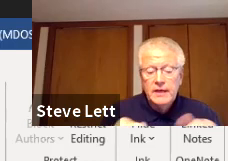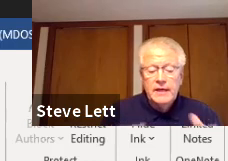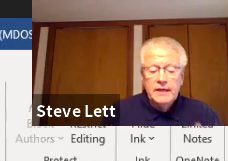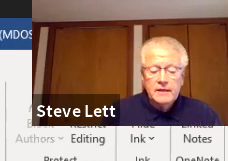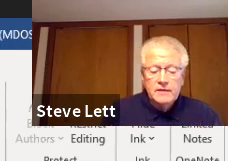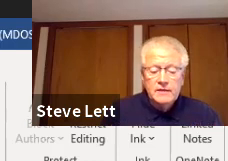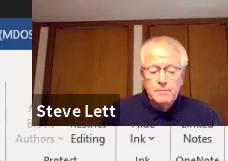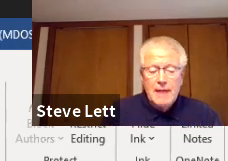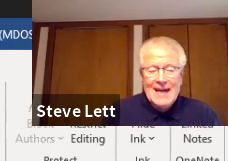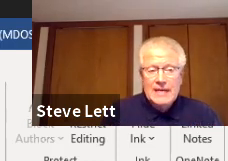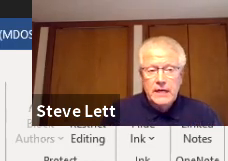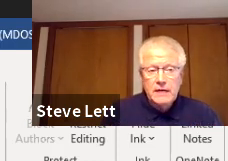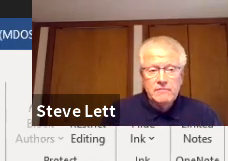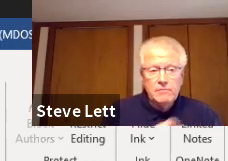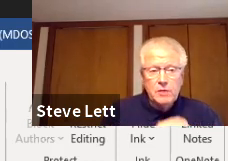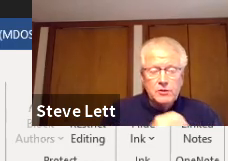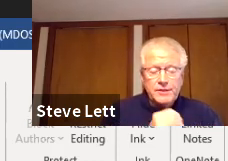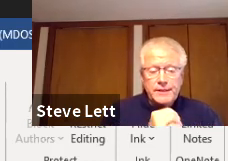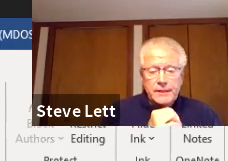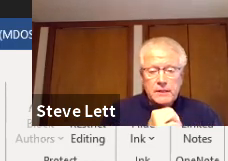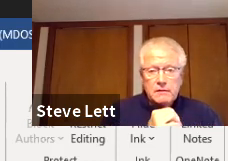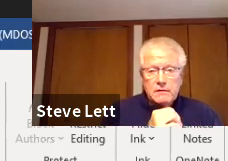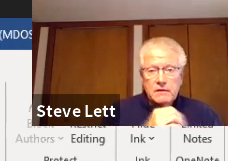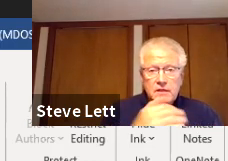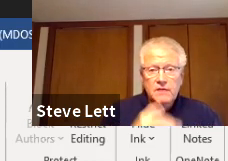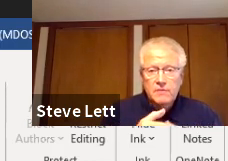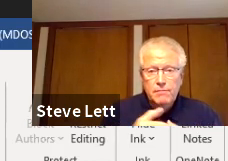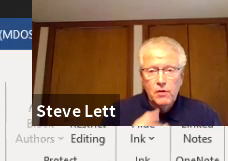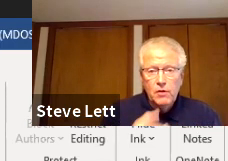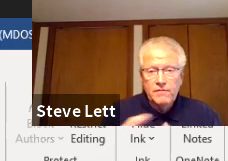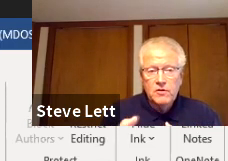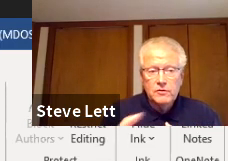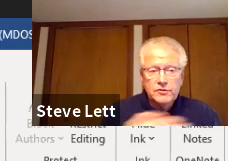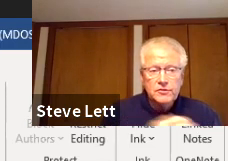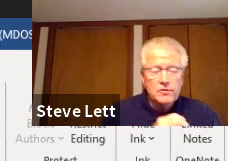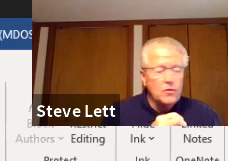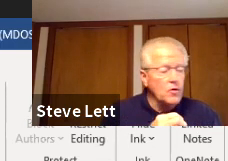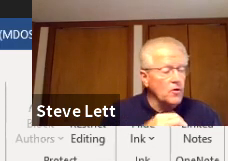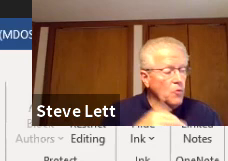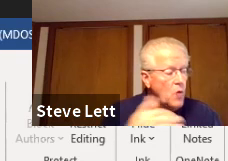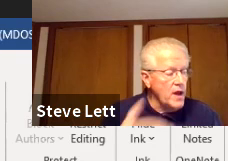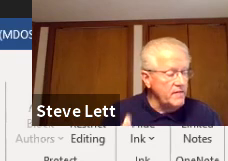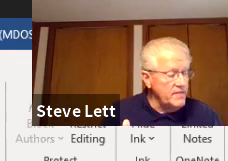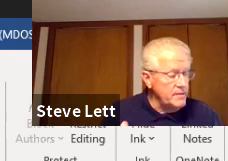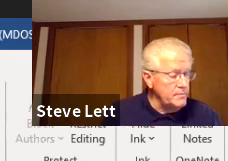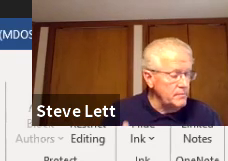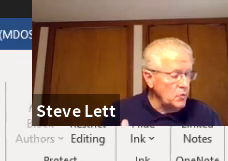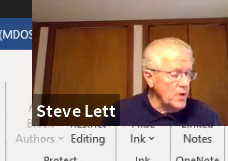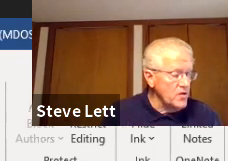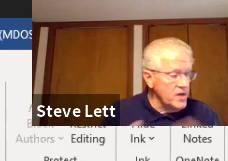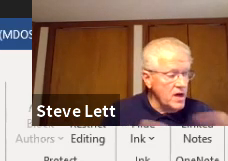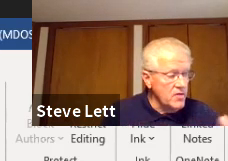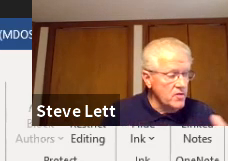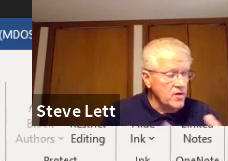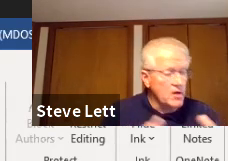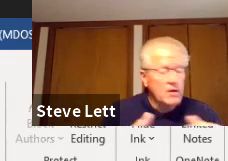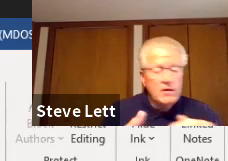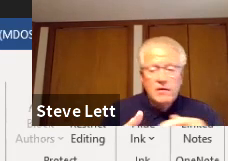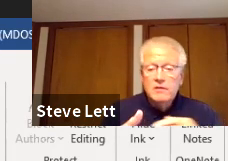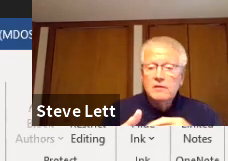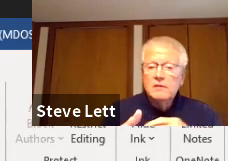outreach, does the body of the posting cover both of those, or one of them, one or the